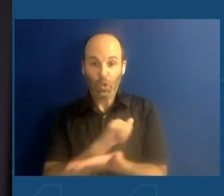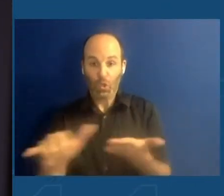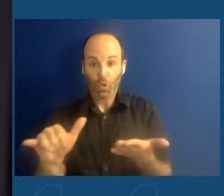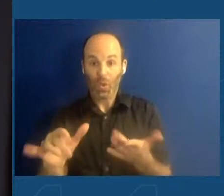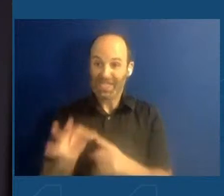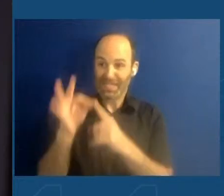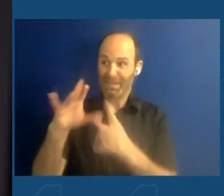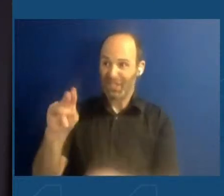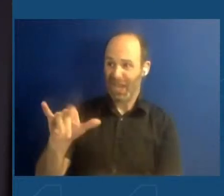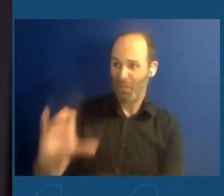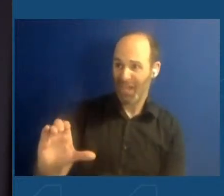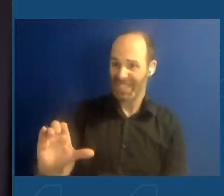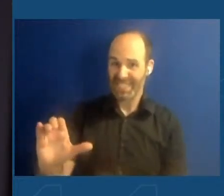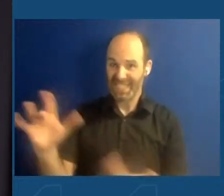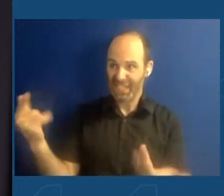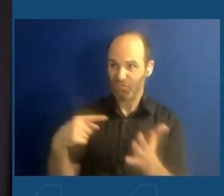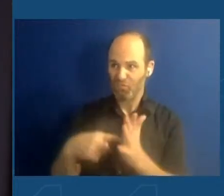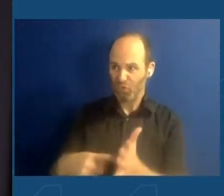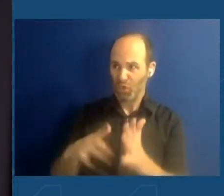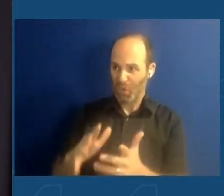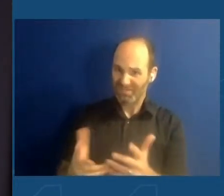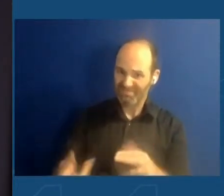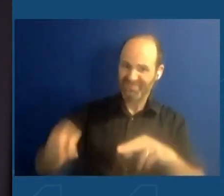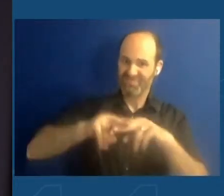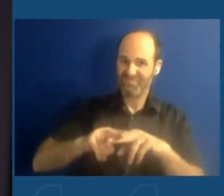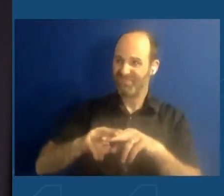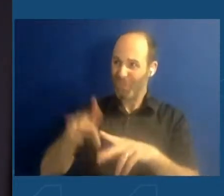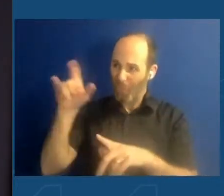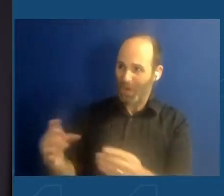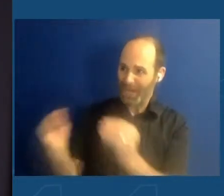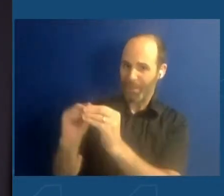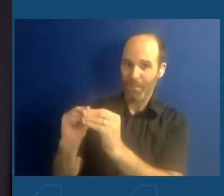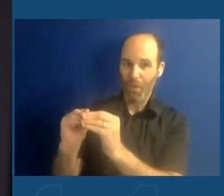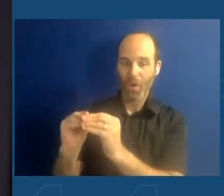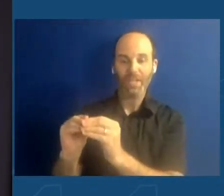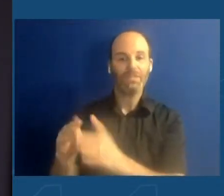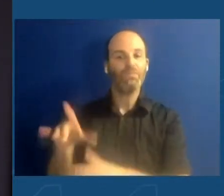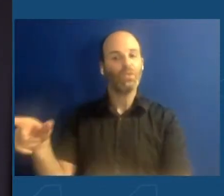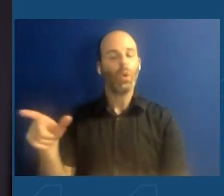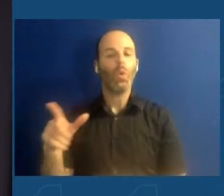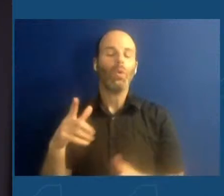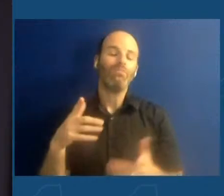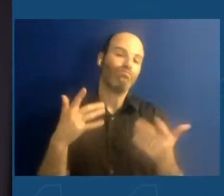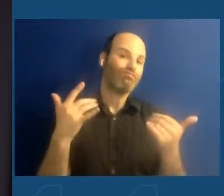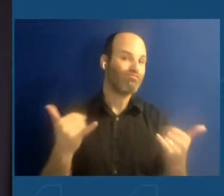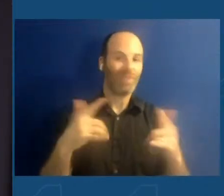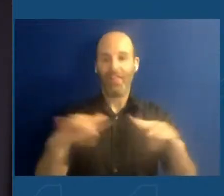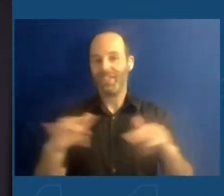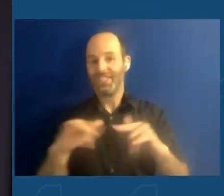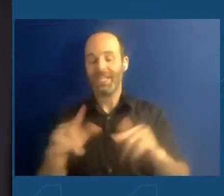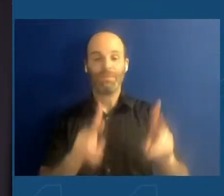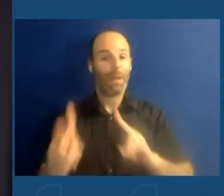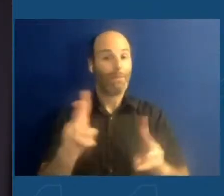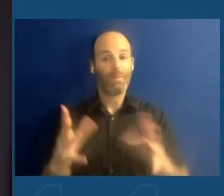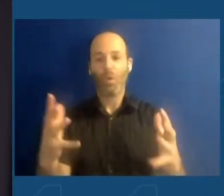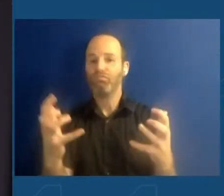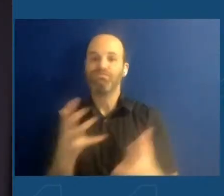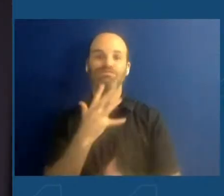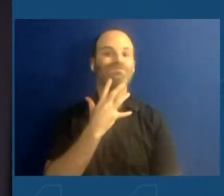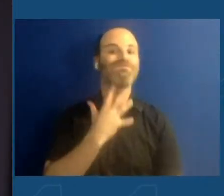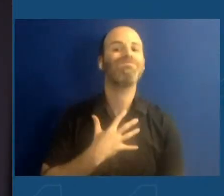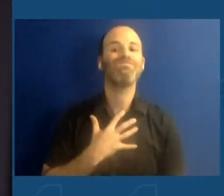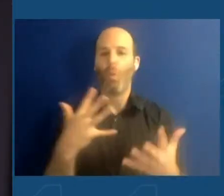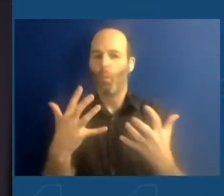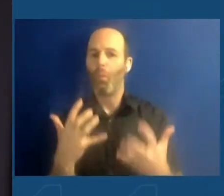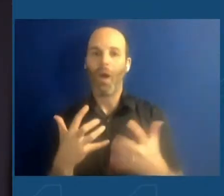York City? So we're continuing on that front, but in the meantime, people want to get vaccinated. They're anxious, they're desperate for this, and so that's